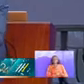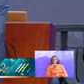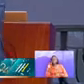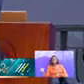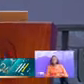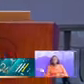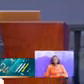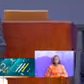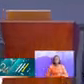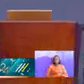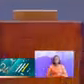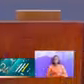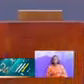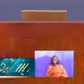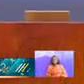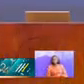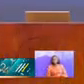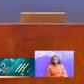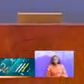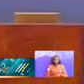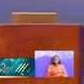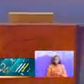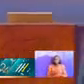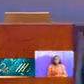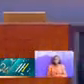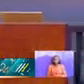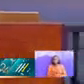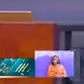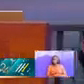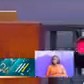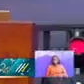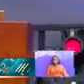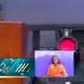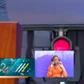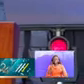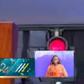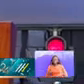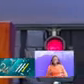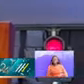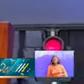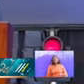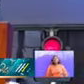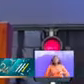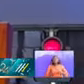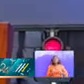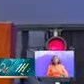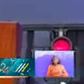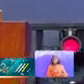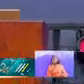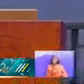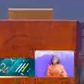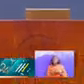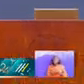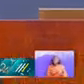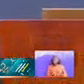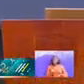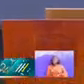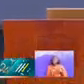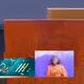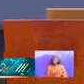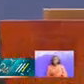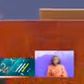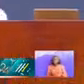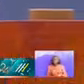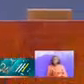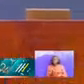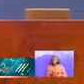saying Lord teach me your ways teach me your ways why so that I may walk in them because